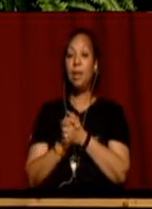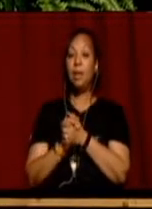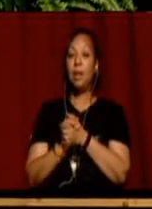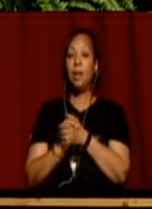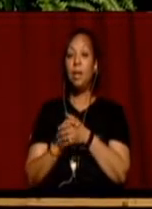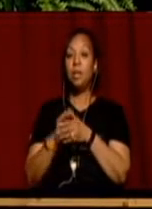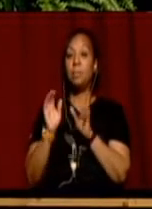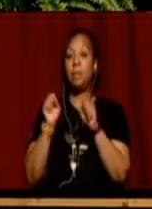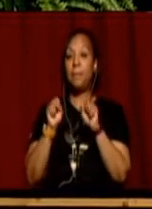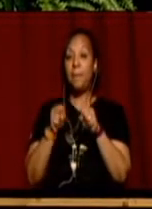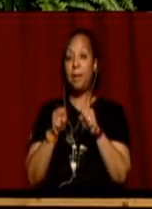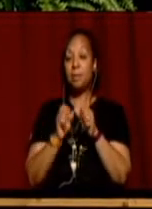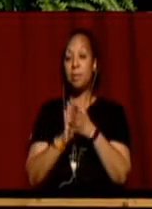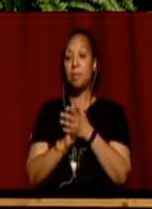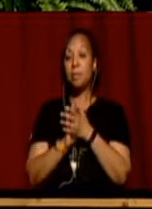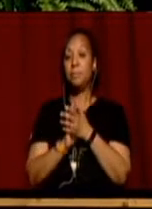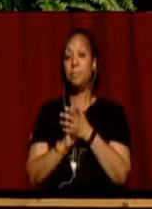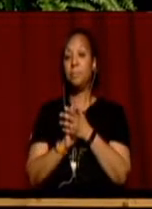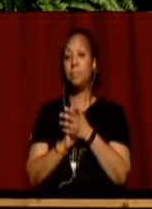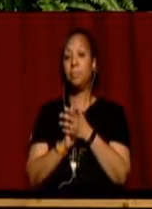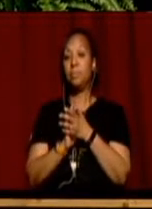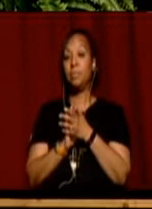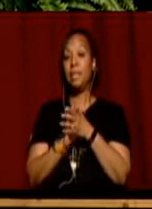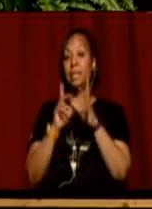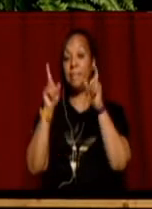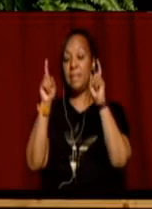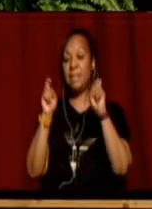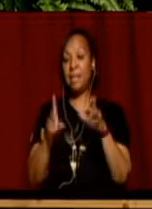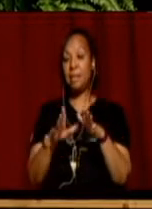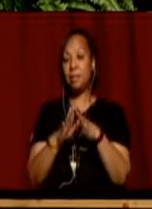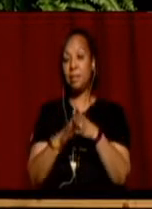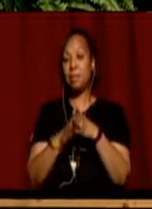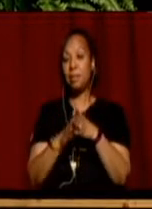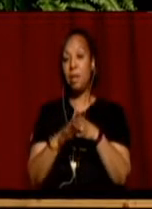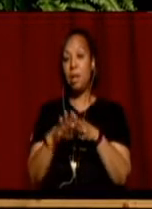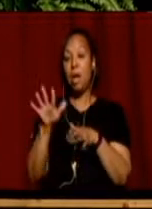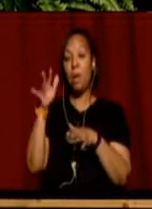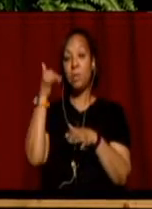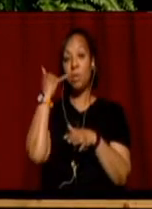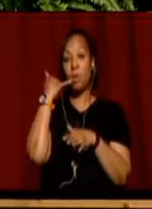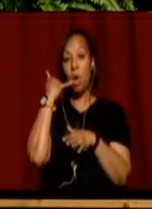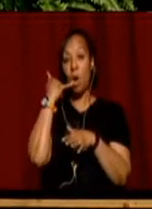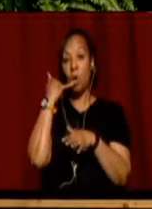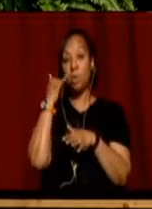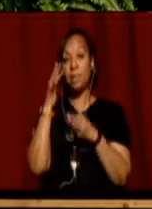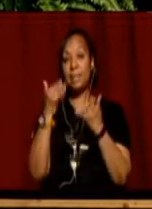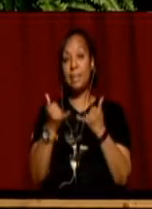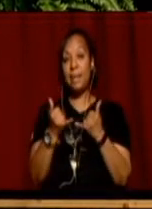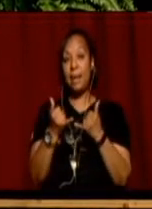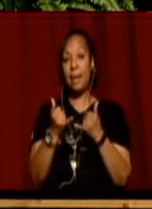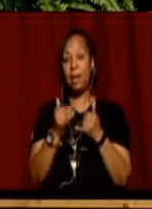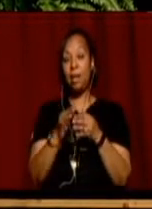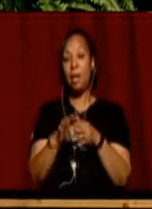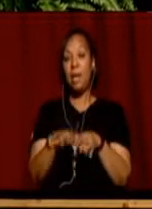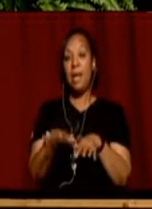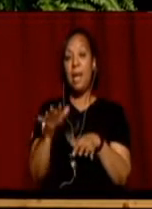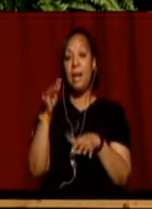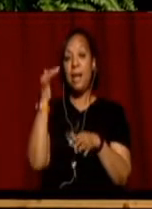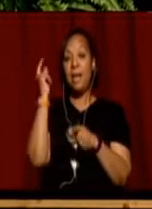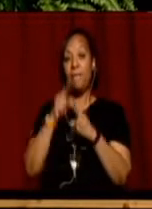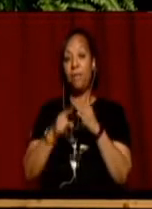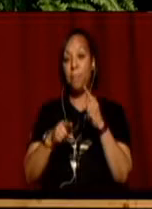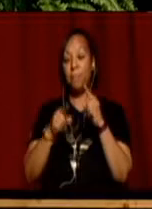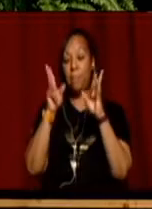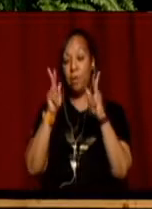the best of our ability, should everybody be tested? I was on calls today where they're calling for everybody to go and